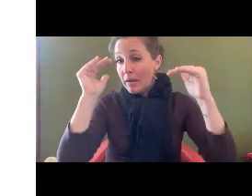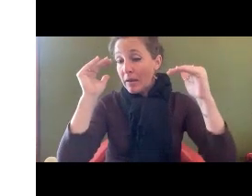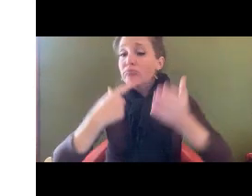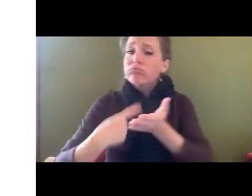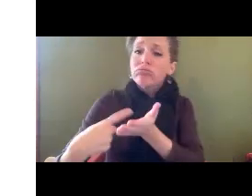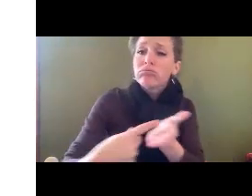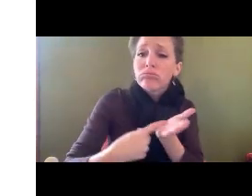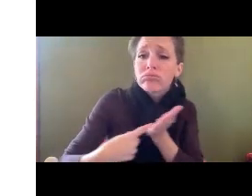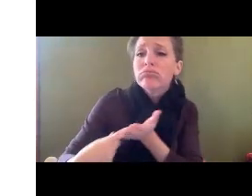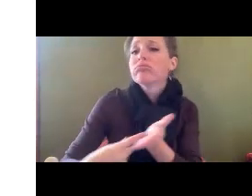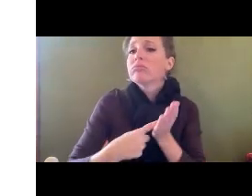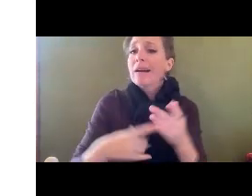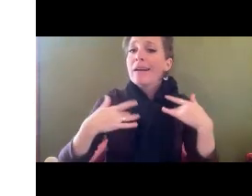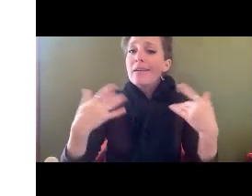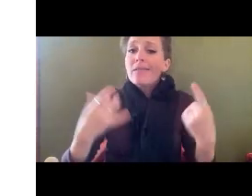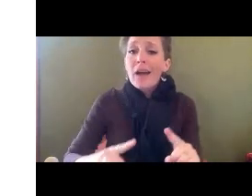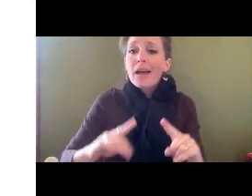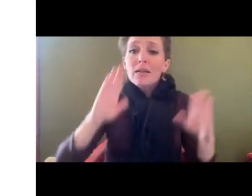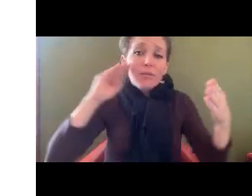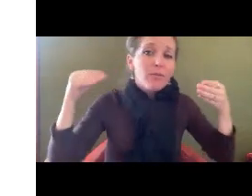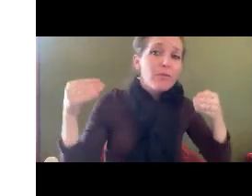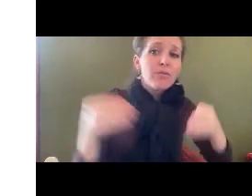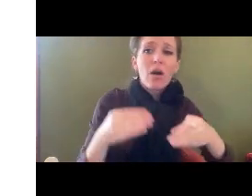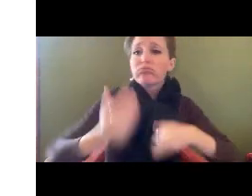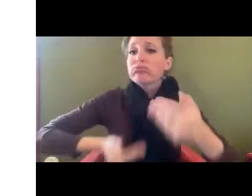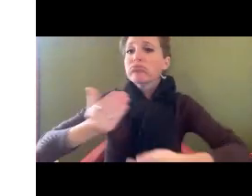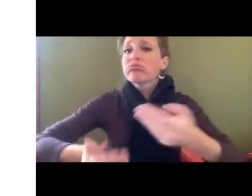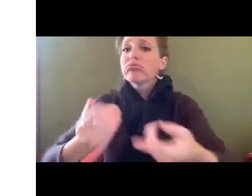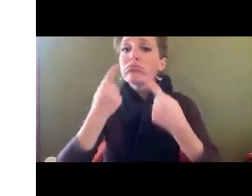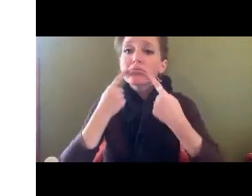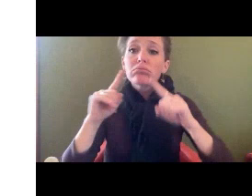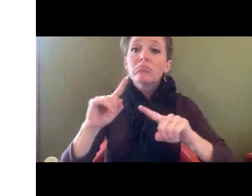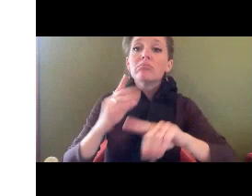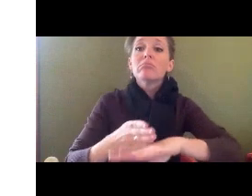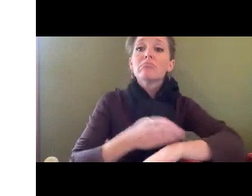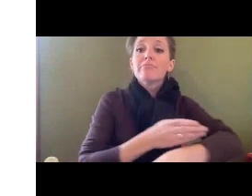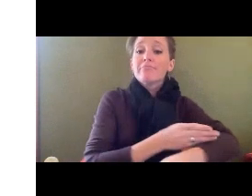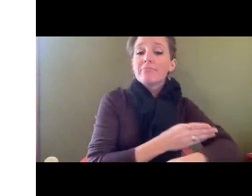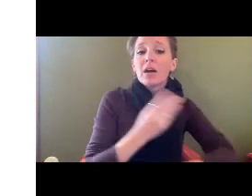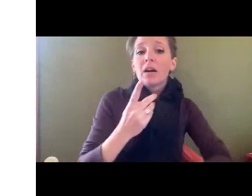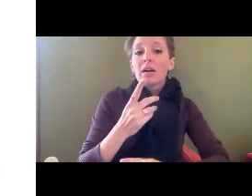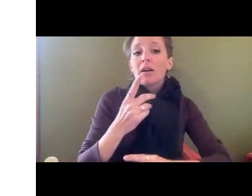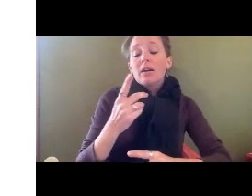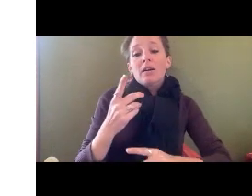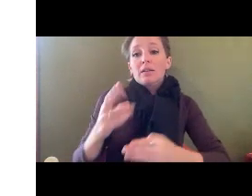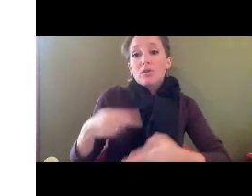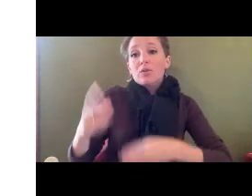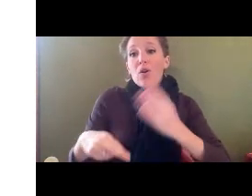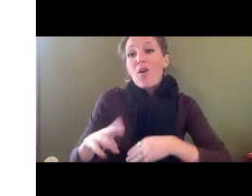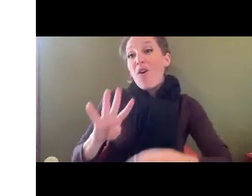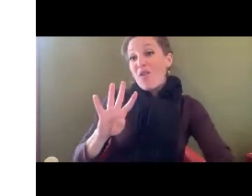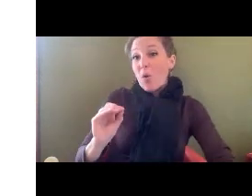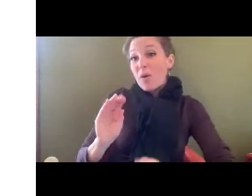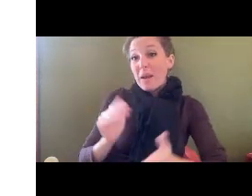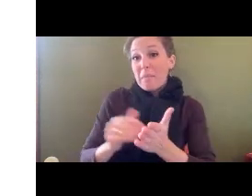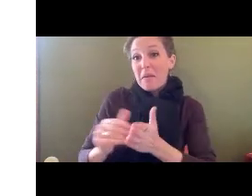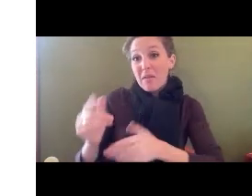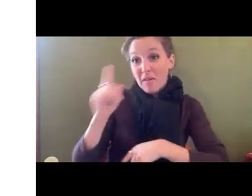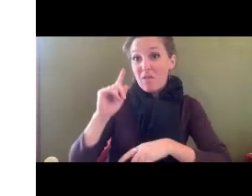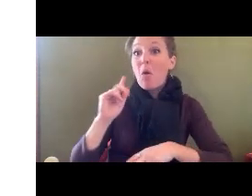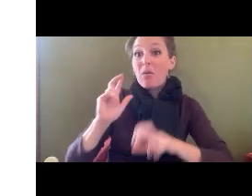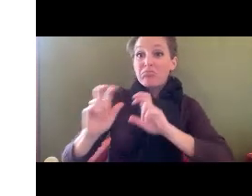discussions and events around progress and achievements as a result of the $40 billion in U.S. climate investments through the